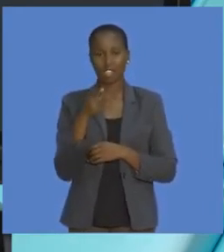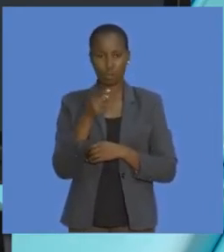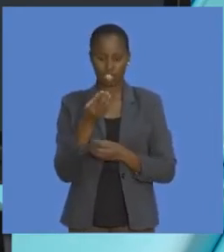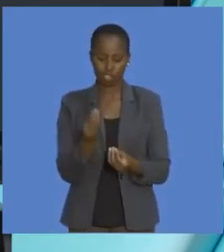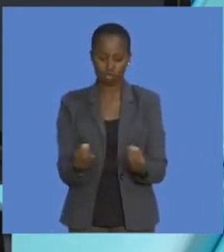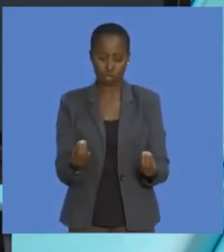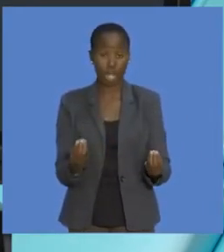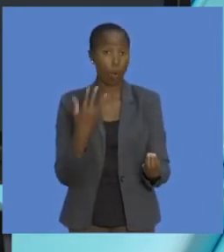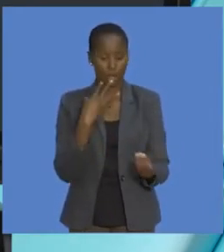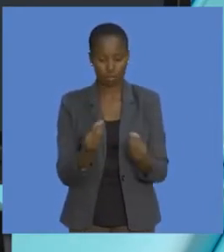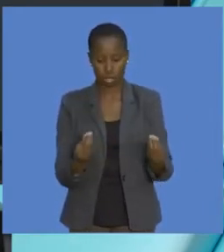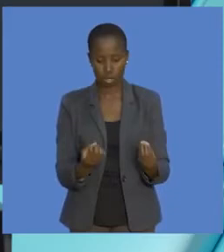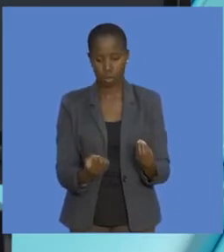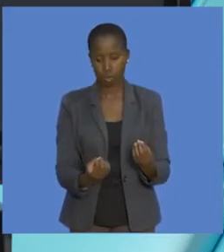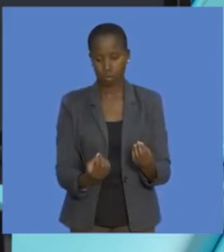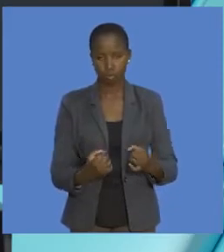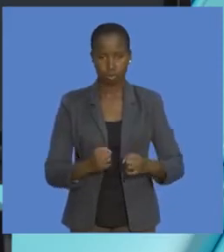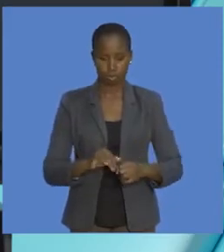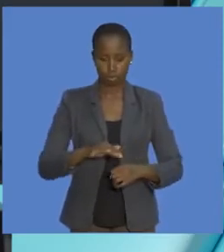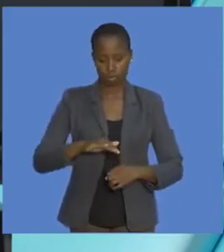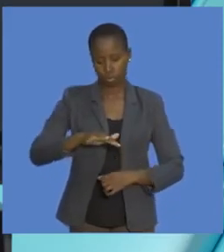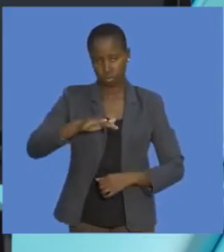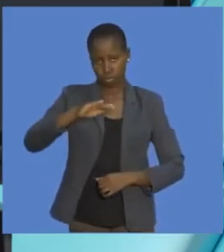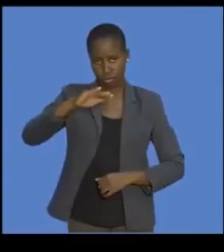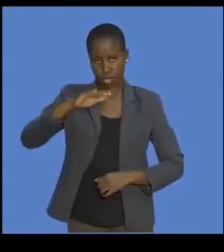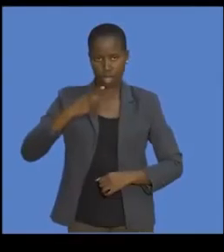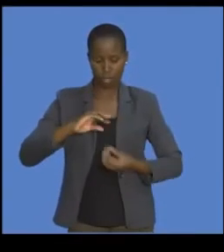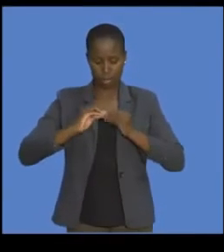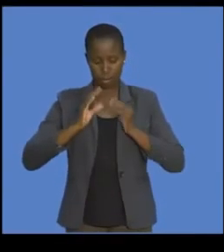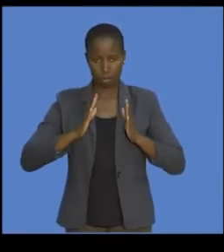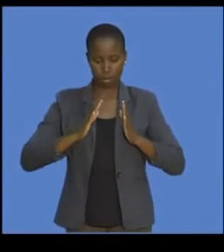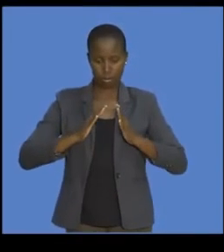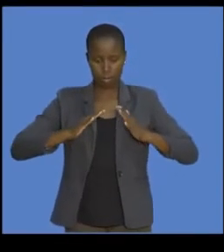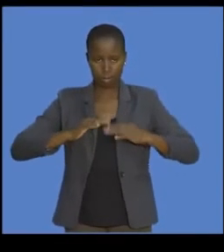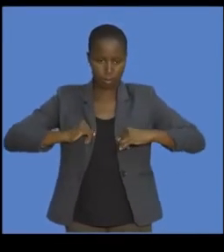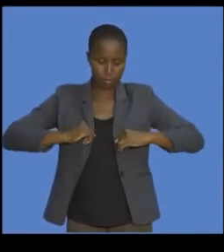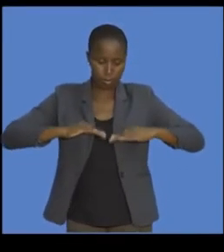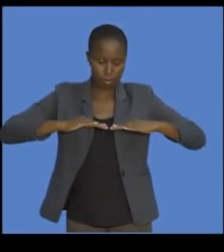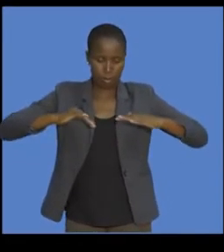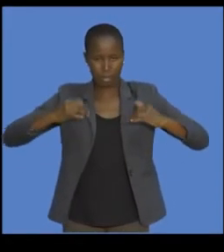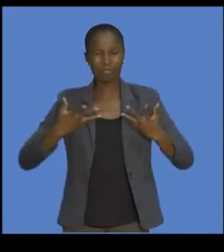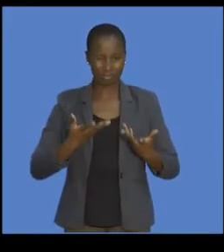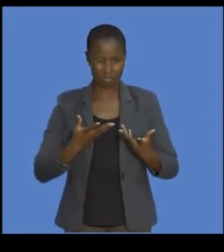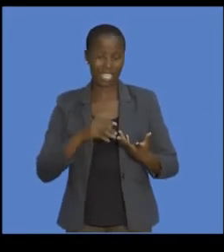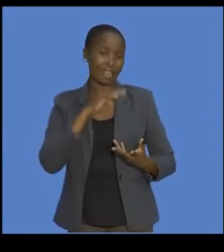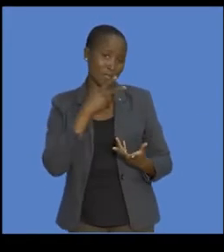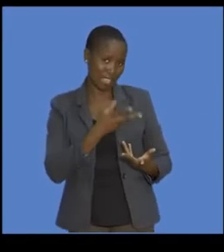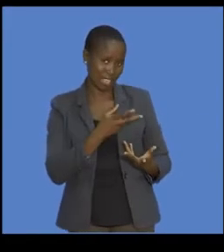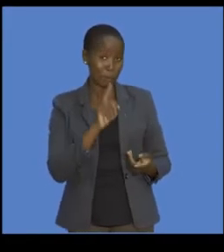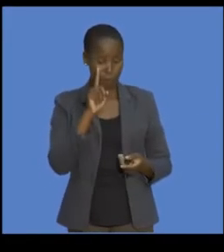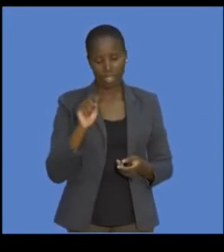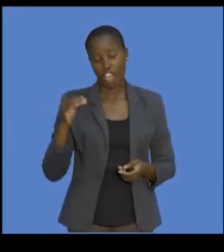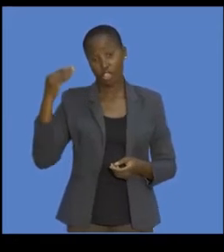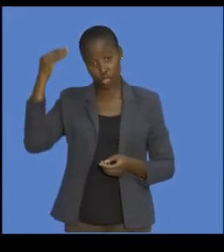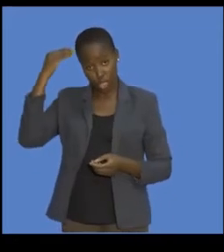stimulates bone, organ, muscle development. However, if we compare that to how the nervous system functions,